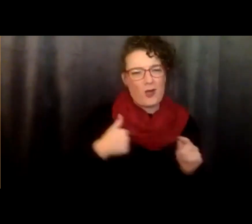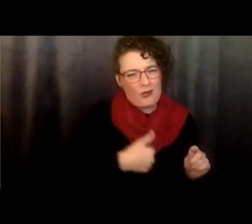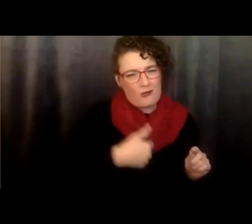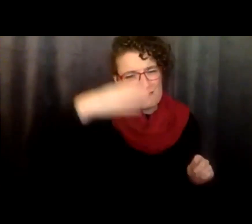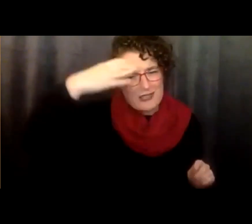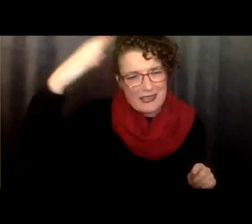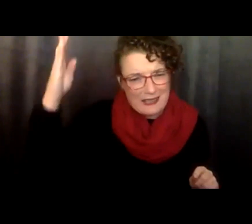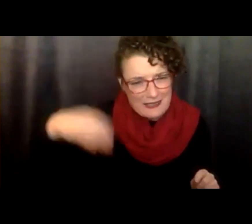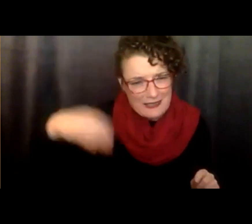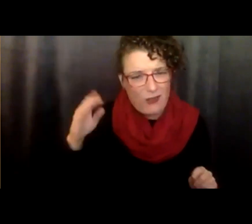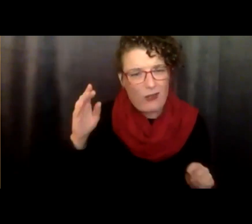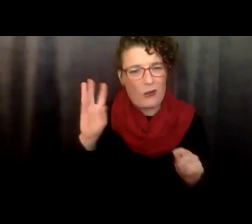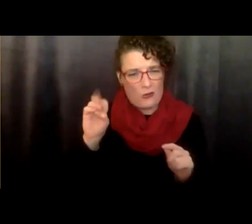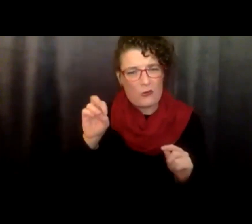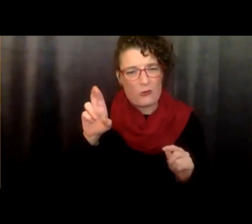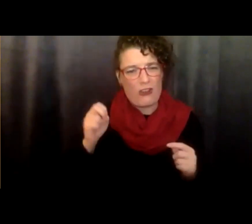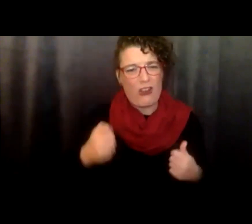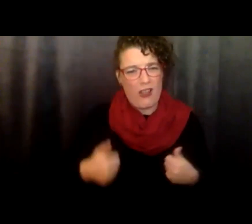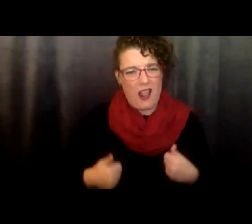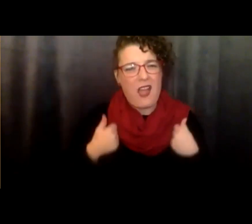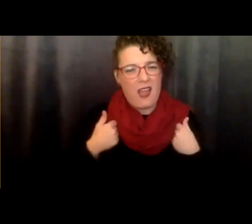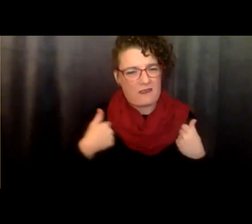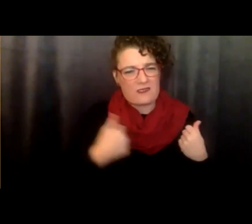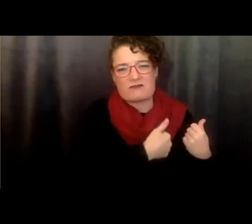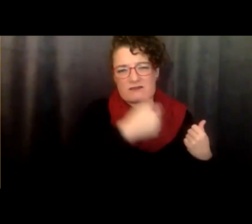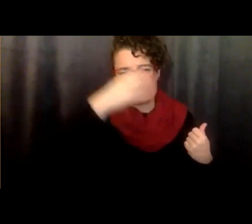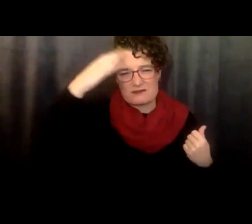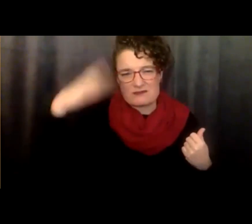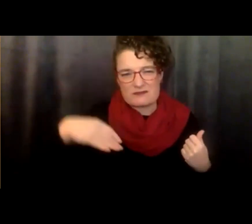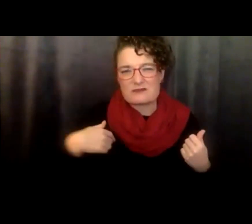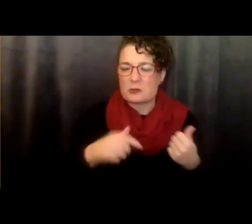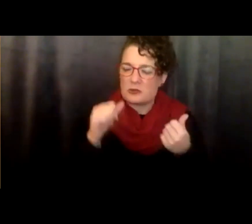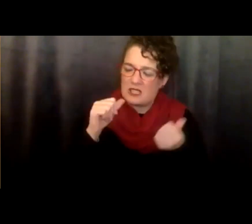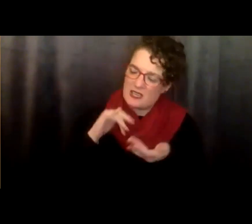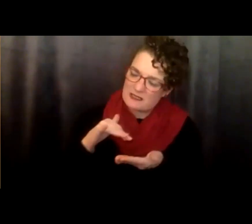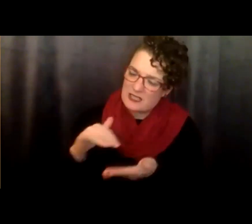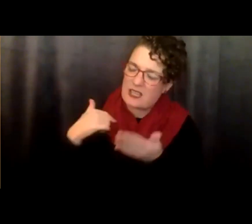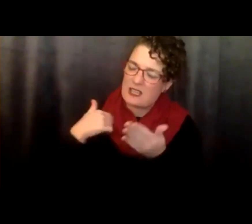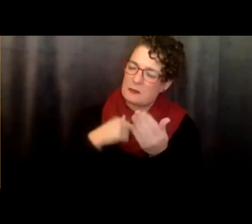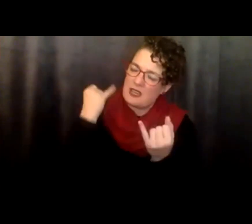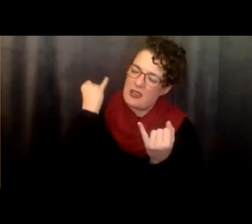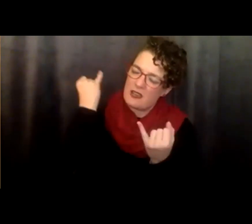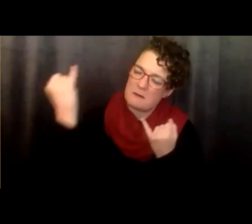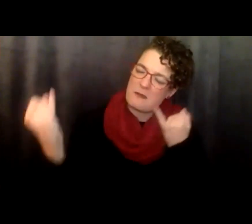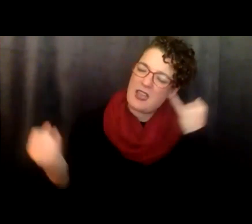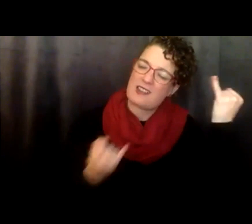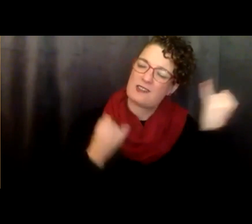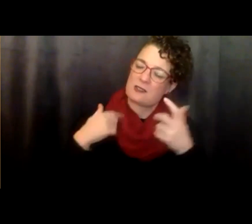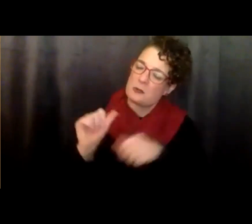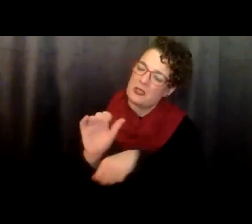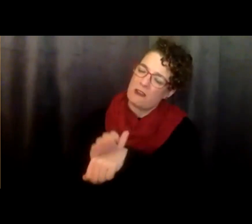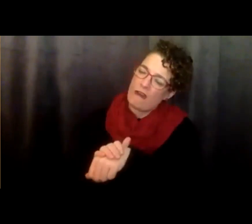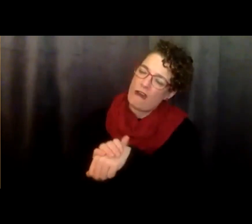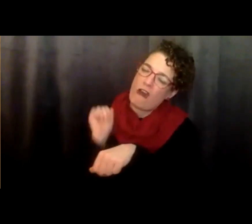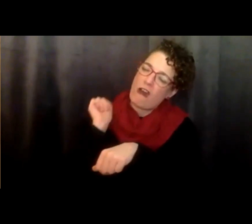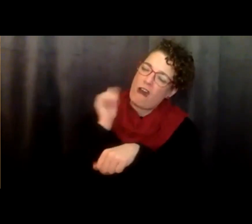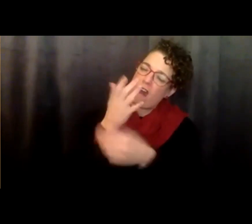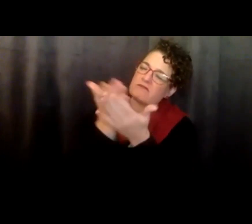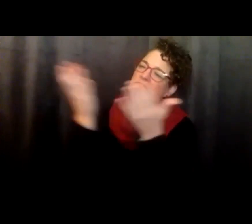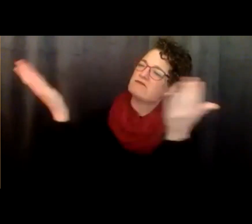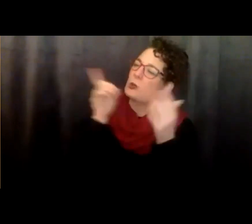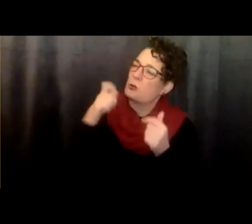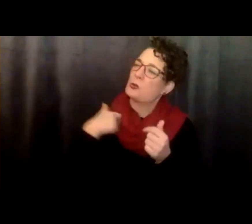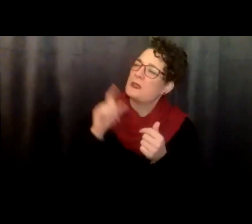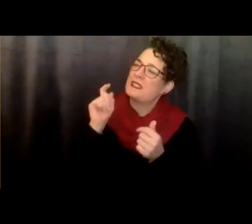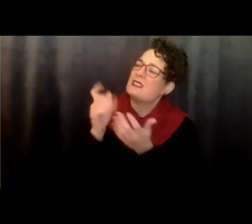can, and then we can imagine them. We can call up the ancestors that we need to share their wisdom